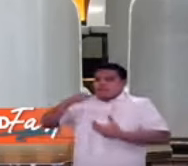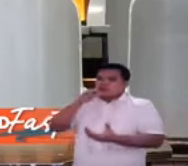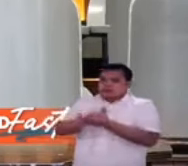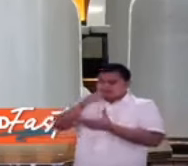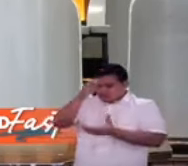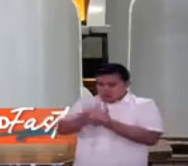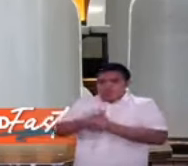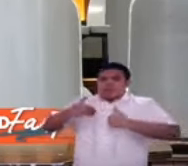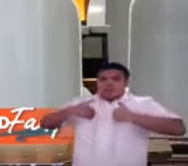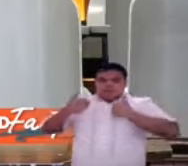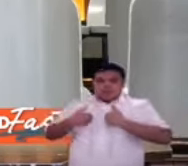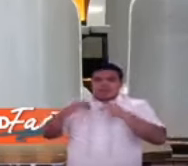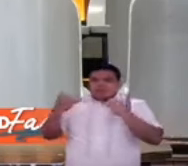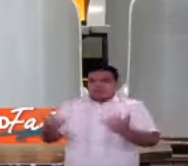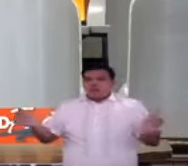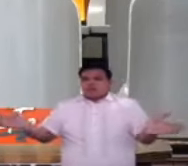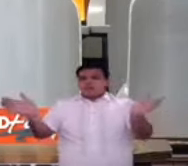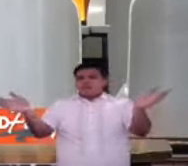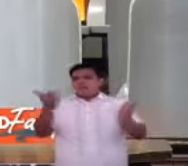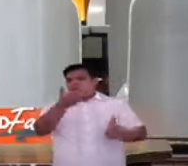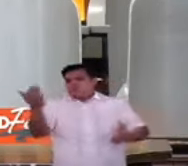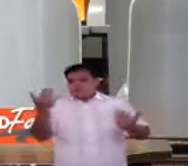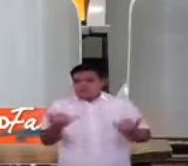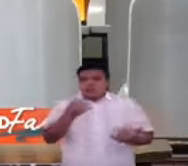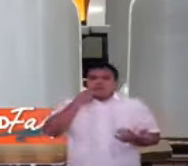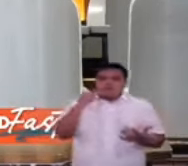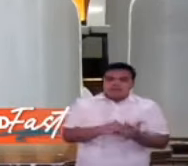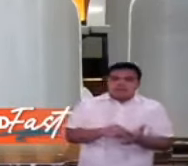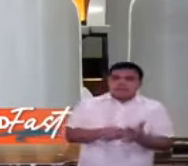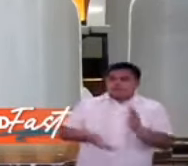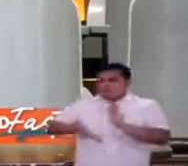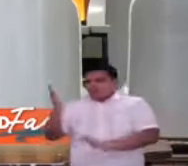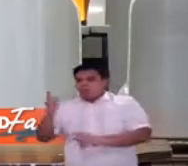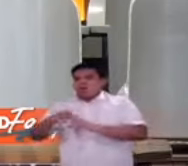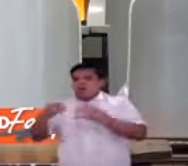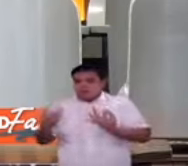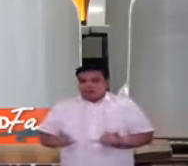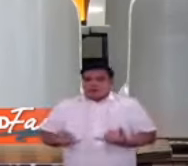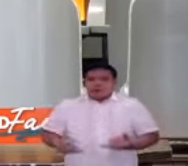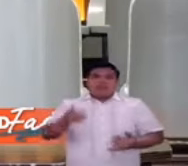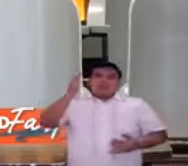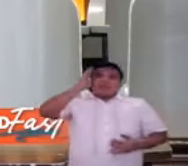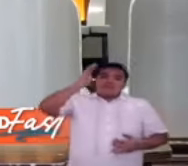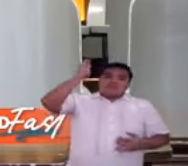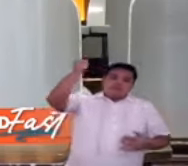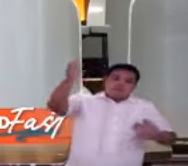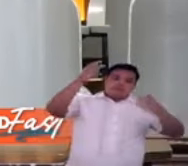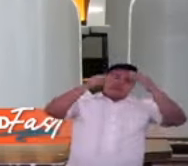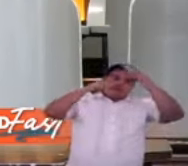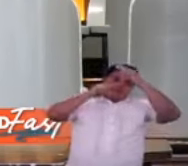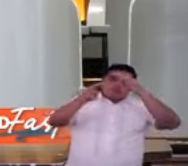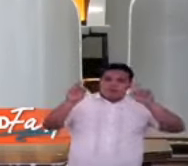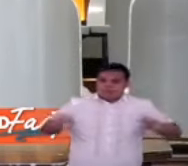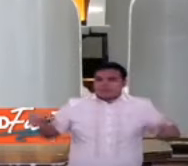me encourage you. However this message may go this morning, let me encourage you to look to the future, to